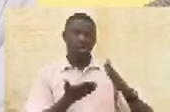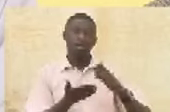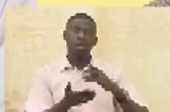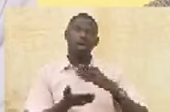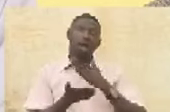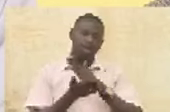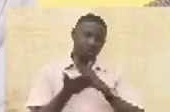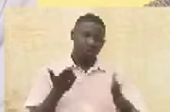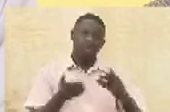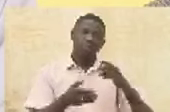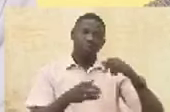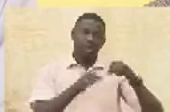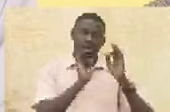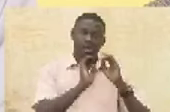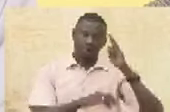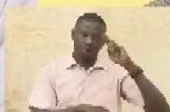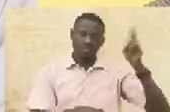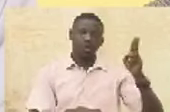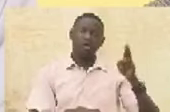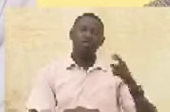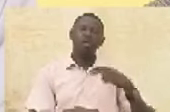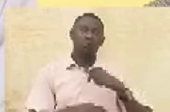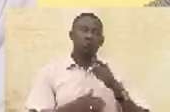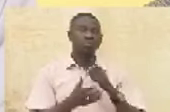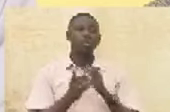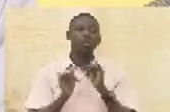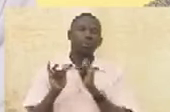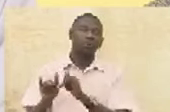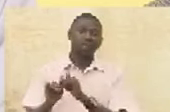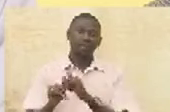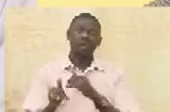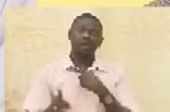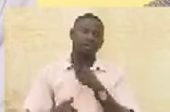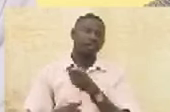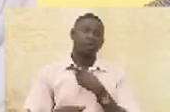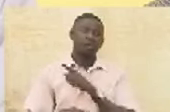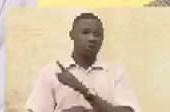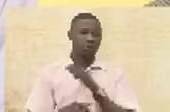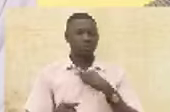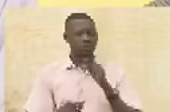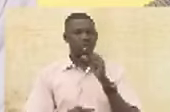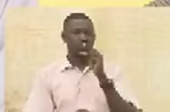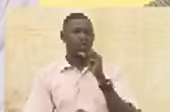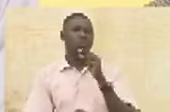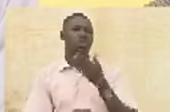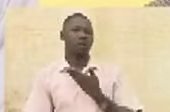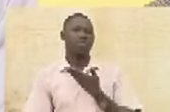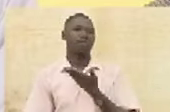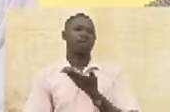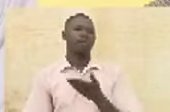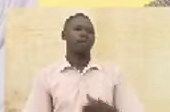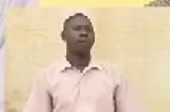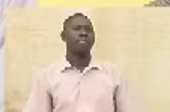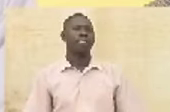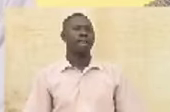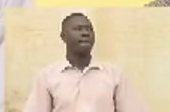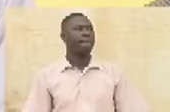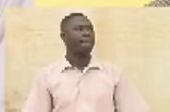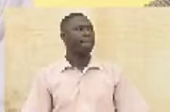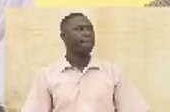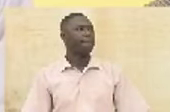It was just like some were taken away. But those who remained there, we were a little bit plenty. Well,